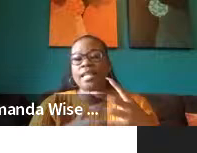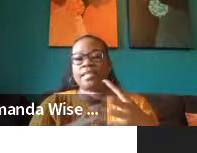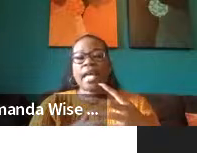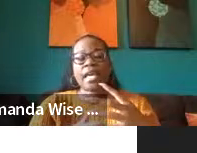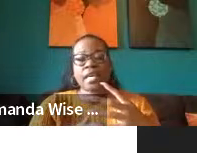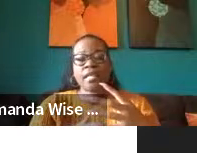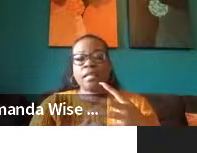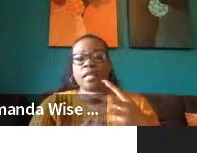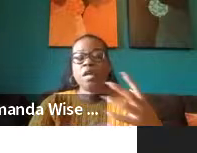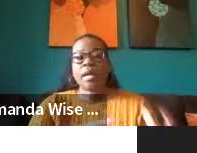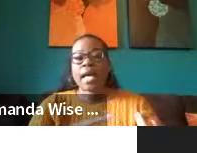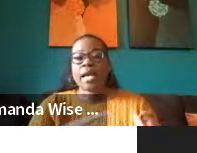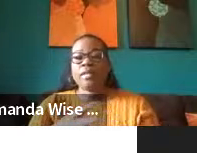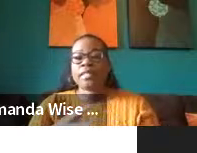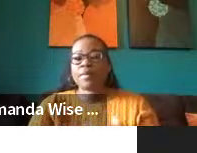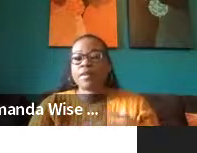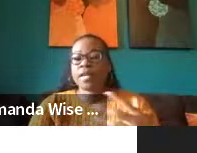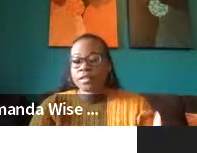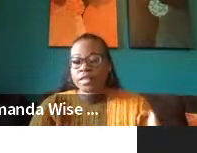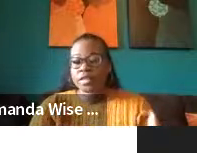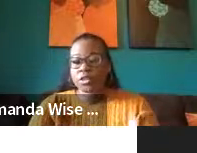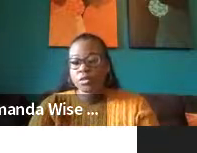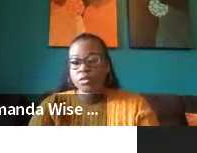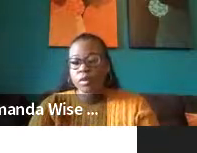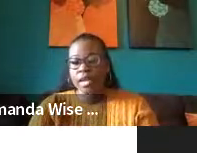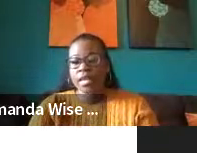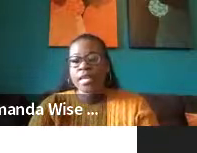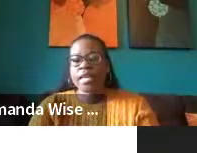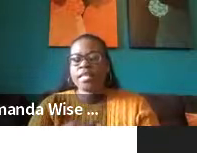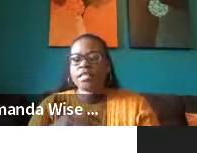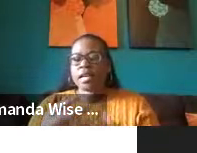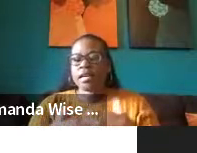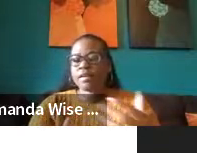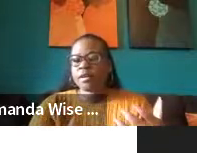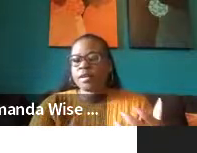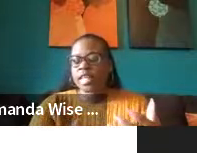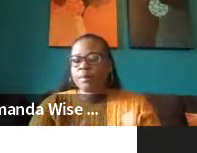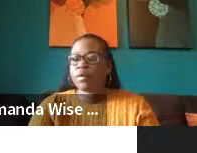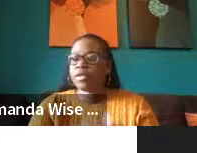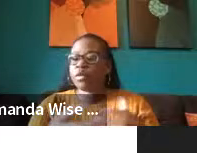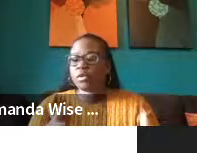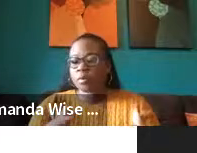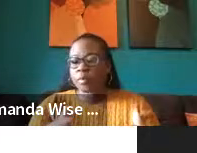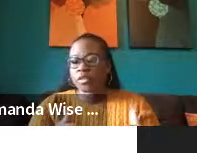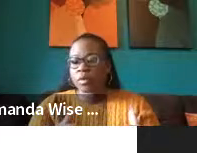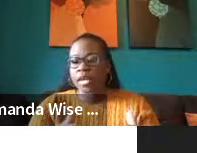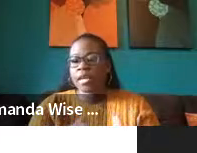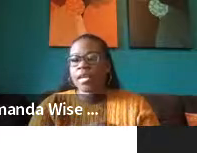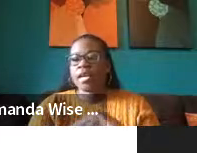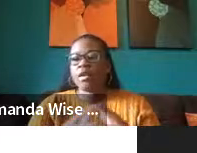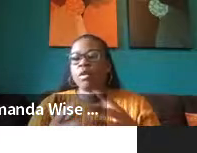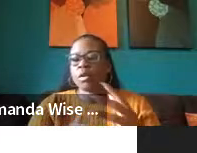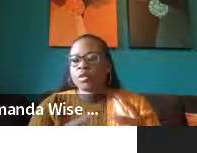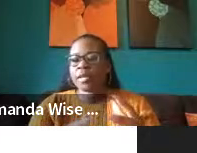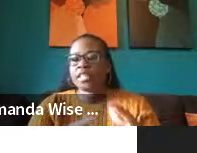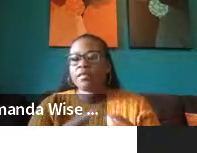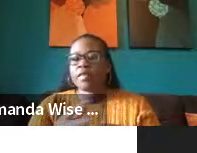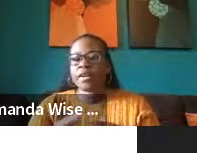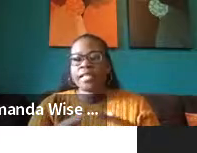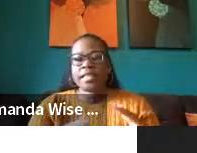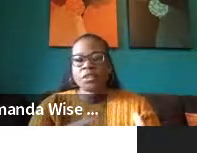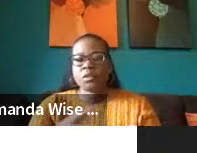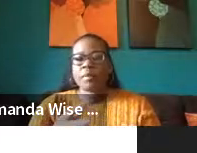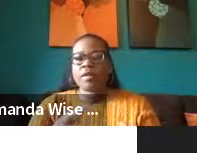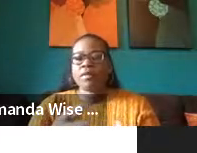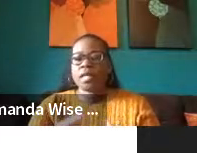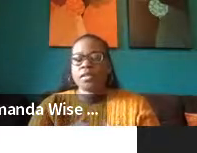there's a lot of science behind what type of colors that you use, right? And so like, I'll give you an example with the WOC Space, right? A WOC Space, they were